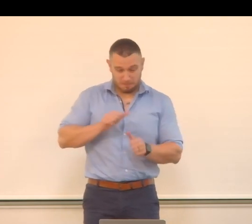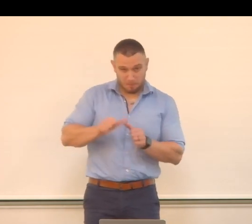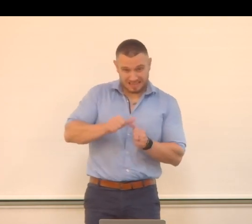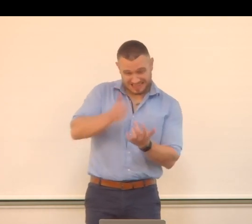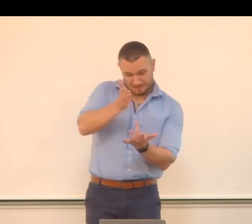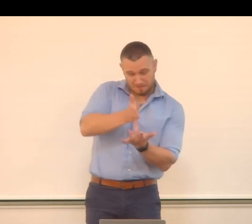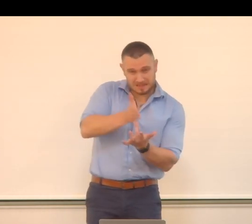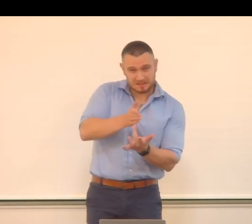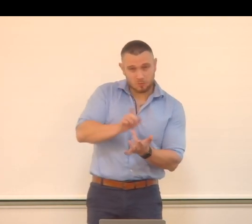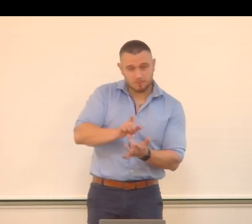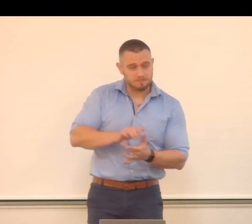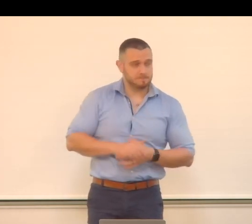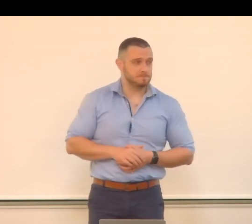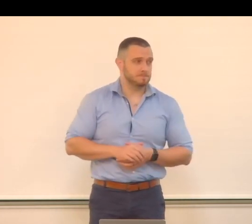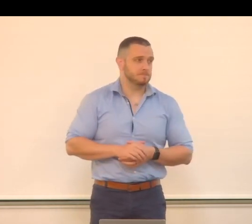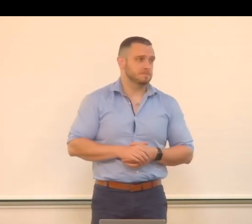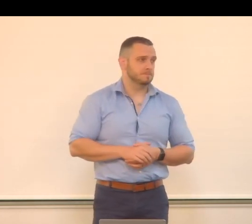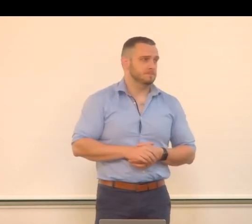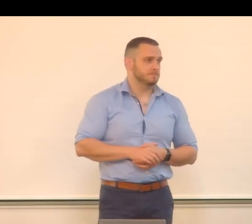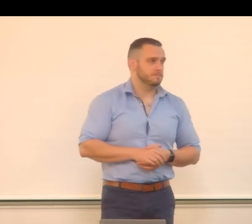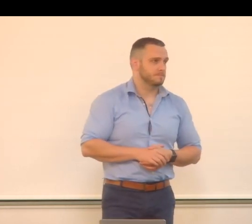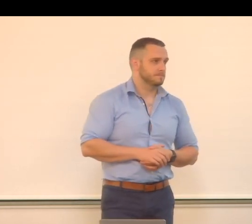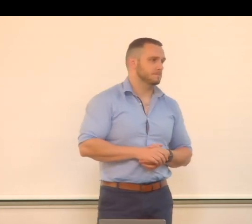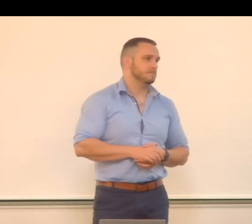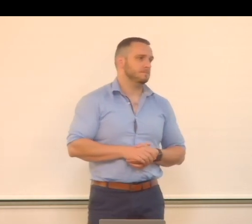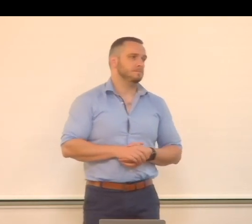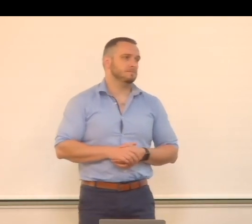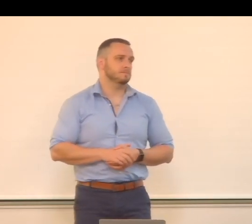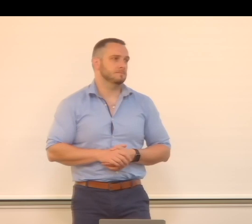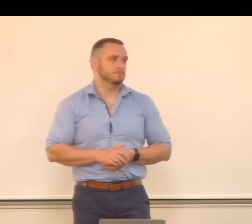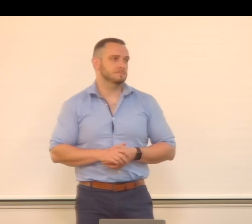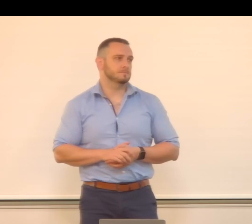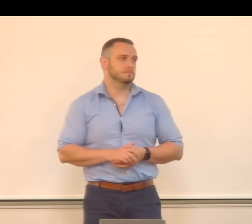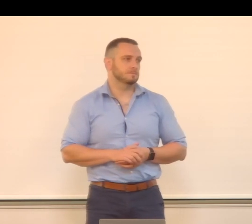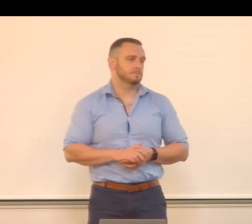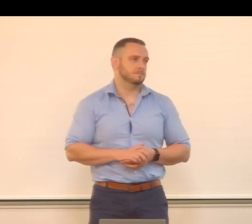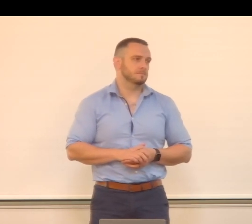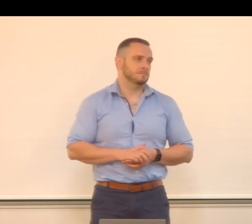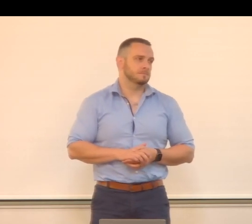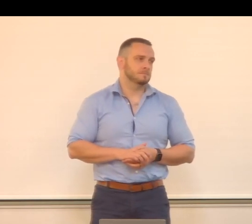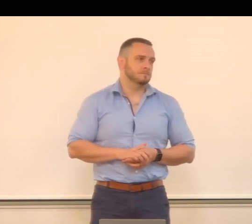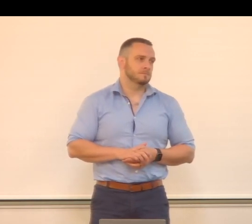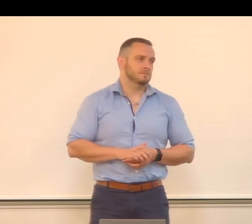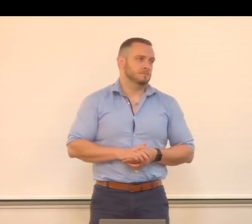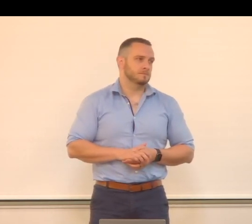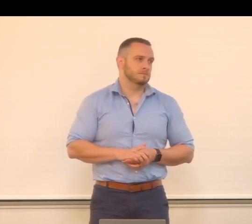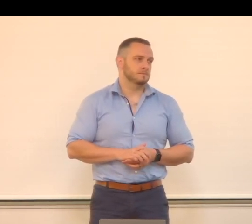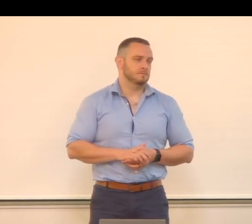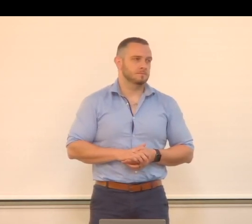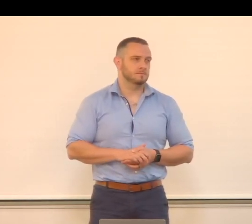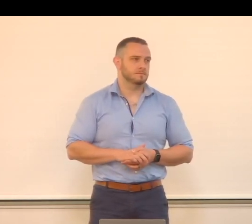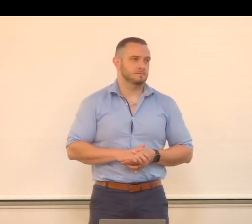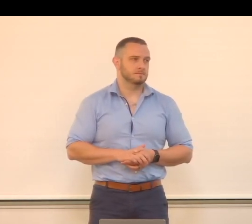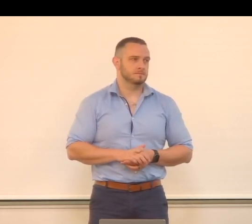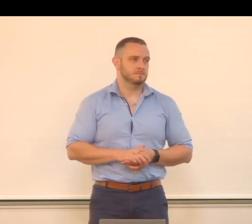EVA. So where do you reckon is like the exact sweet spot where you get like all the benefits of having proper flight planning, mission control, and so on, and still